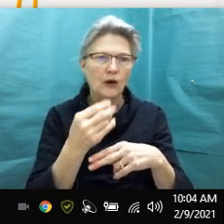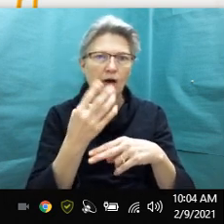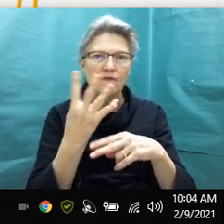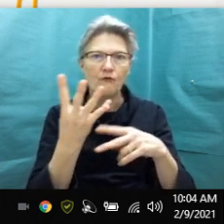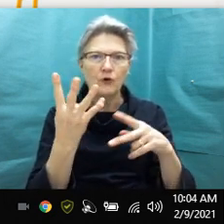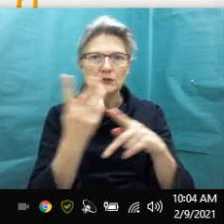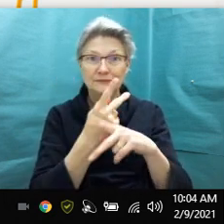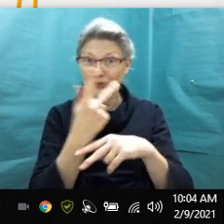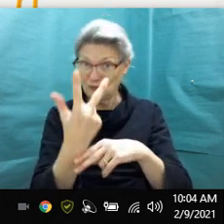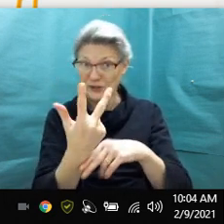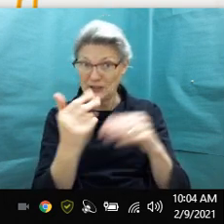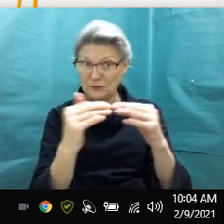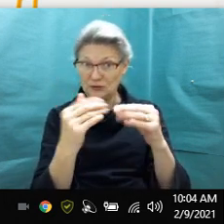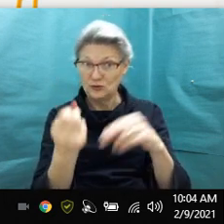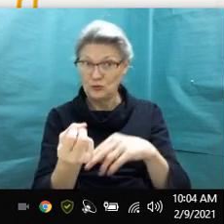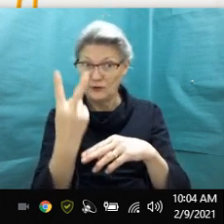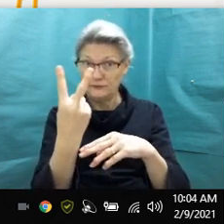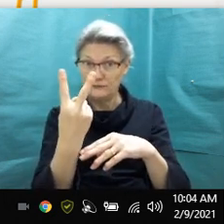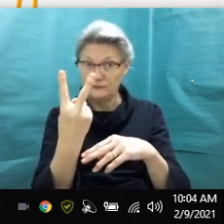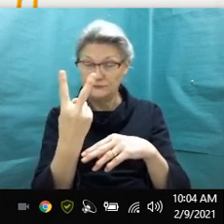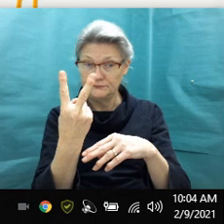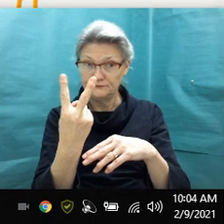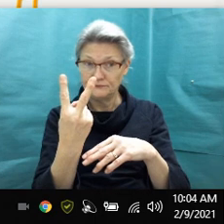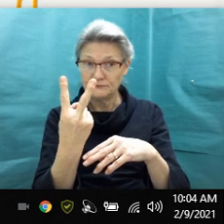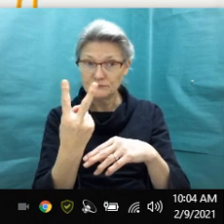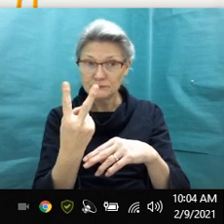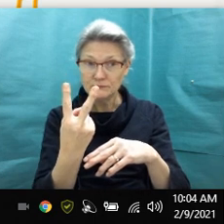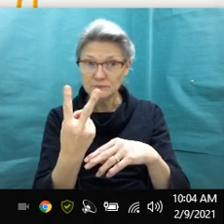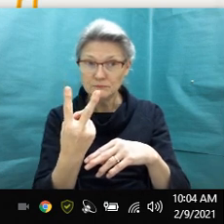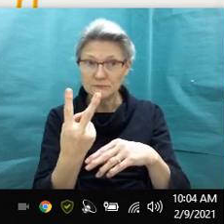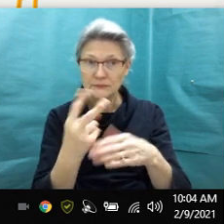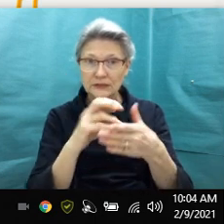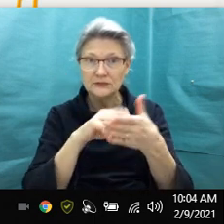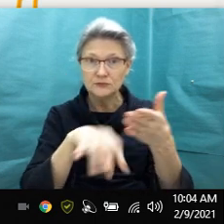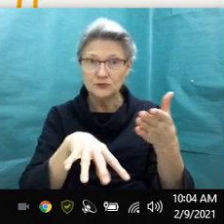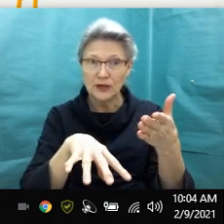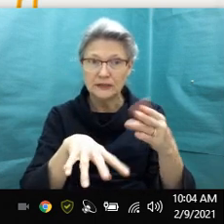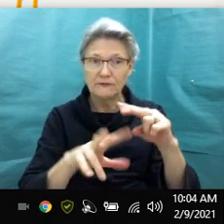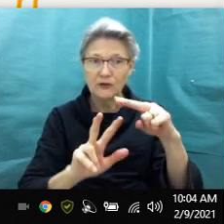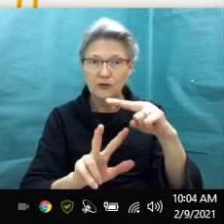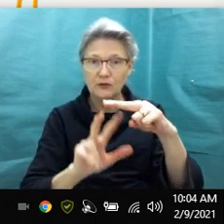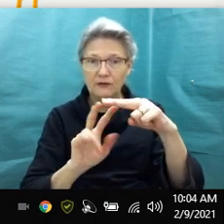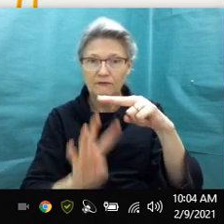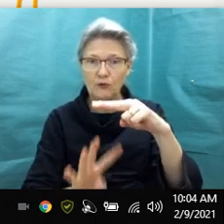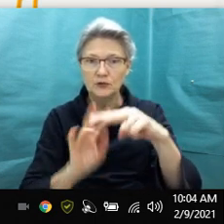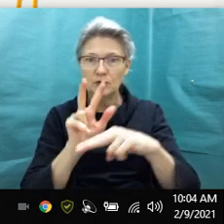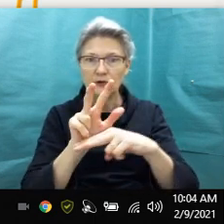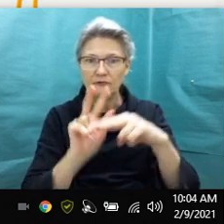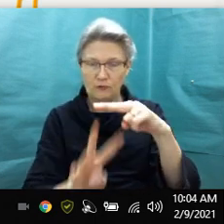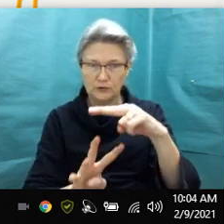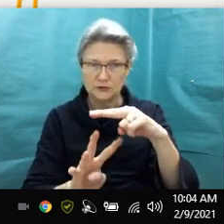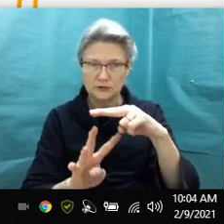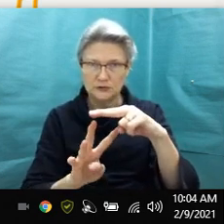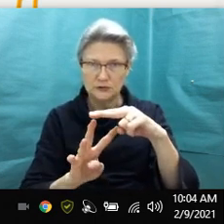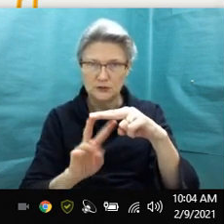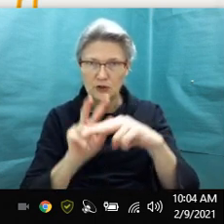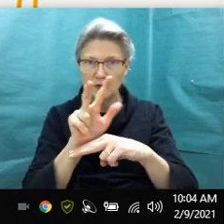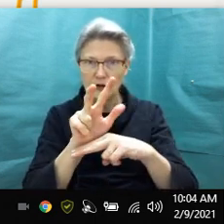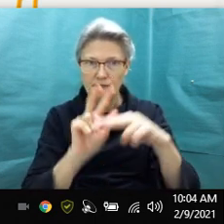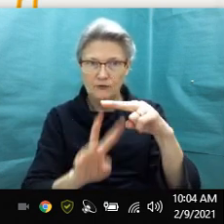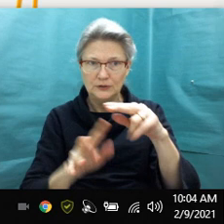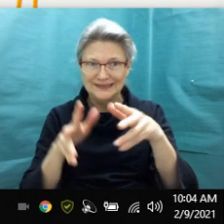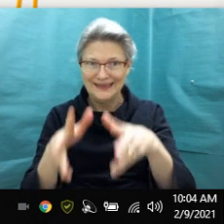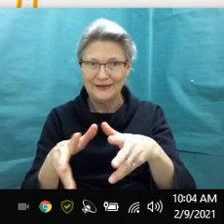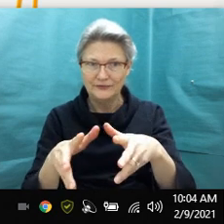4 times 3 is 12, and I have 3 left over, but those